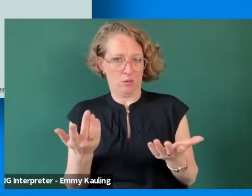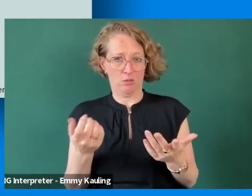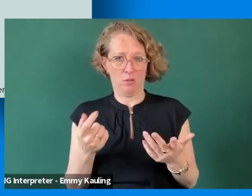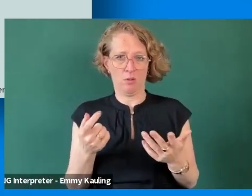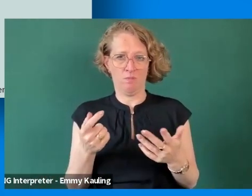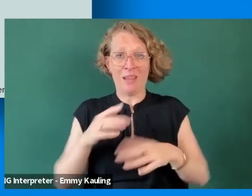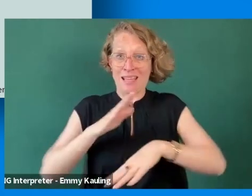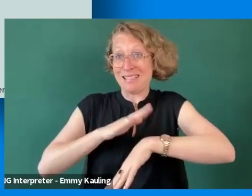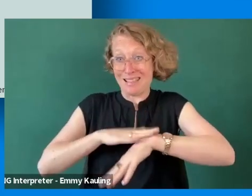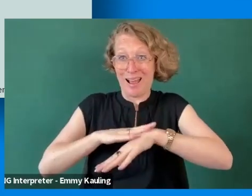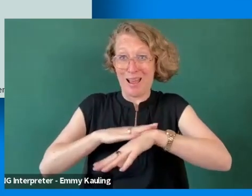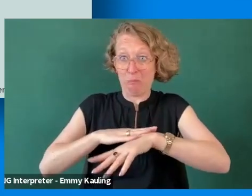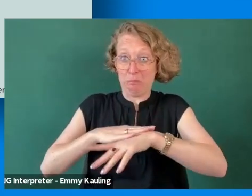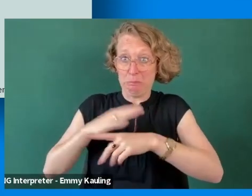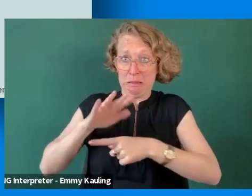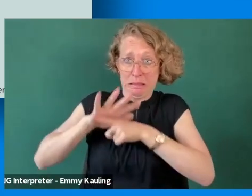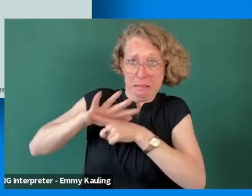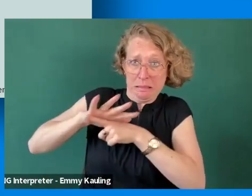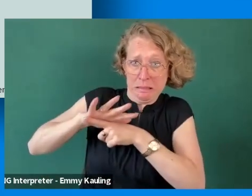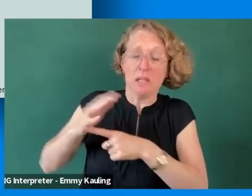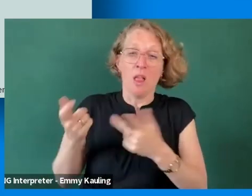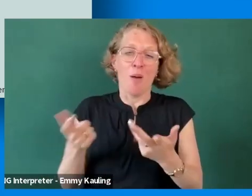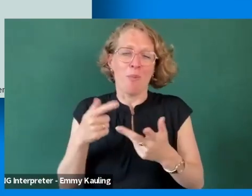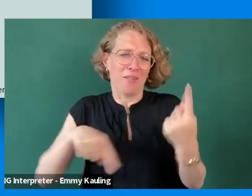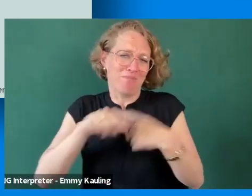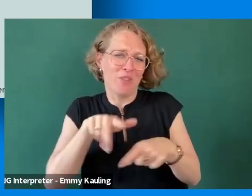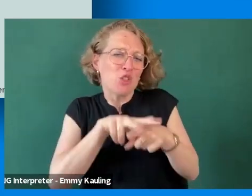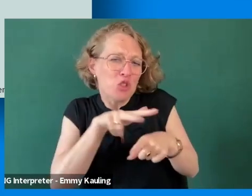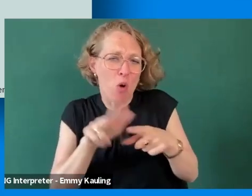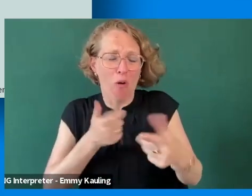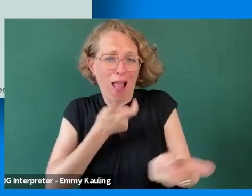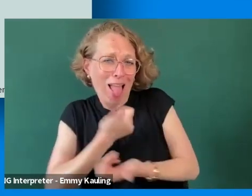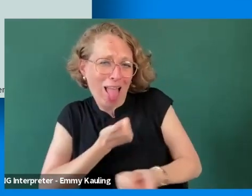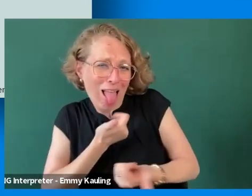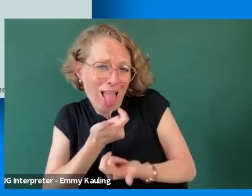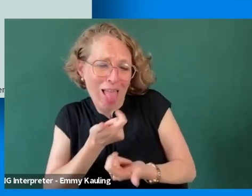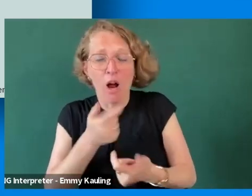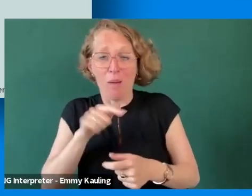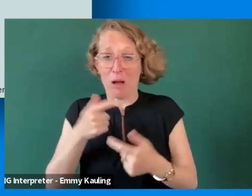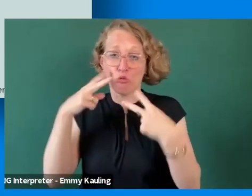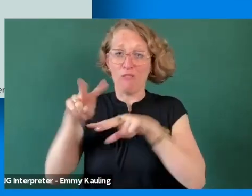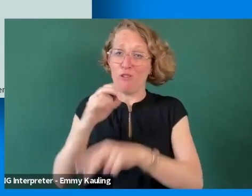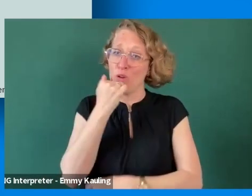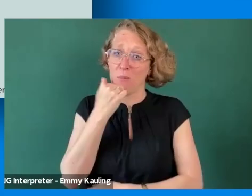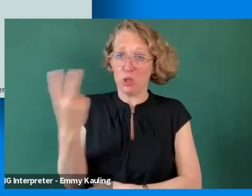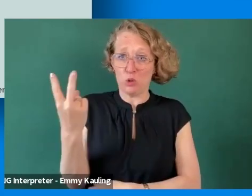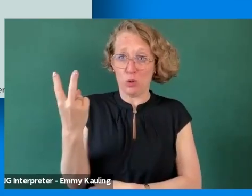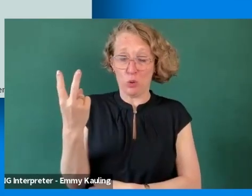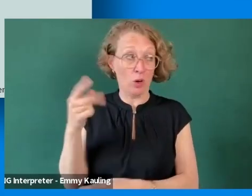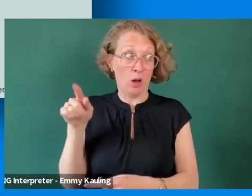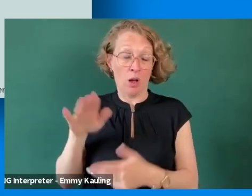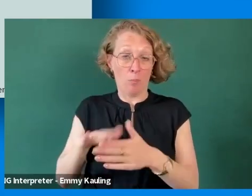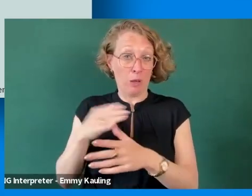time pressure, of course. But all of the jokes that we tell about reviewer number two was probably never told